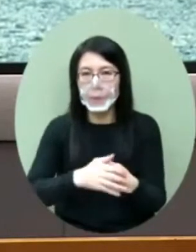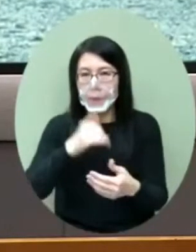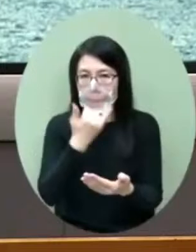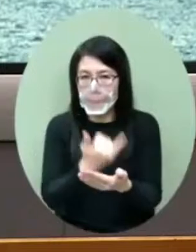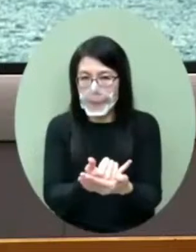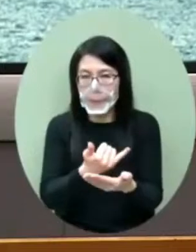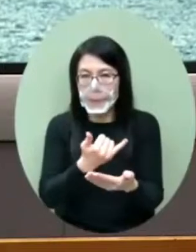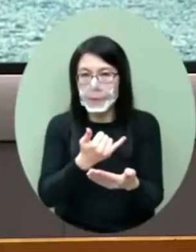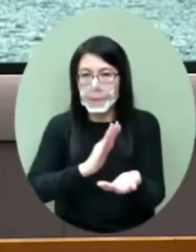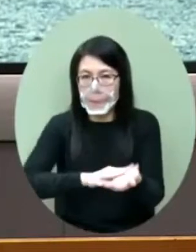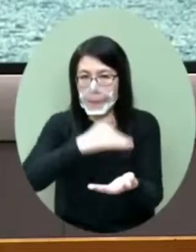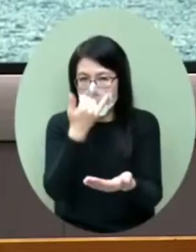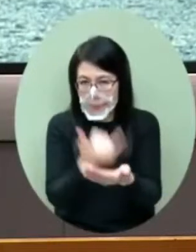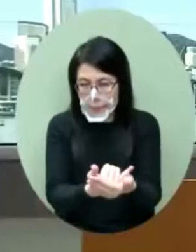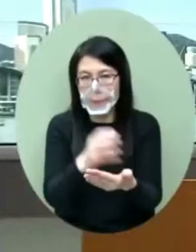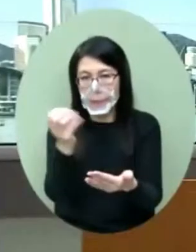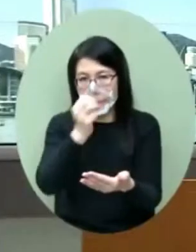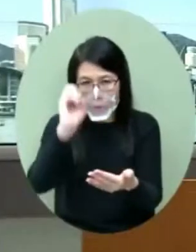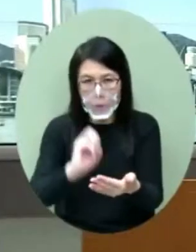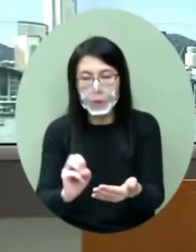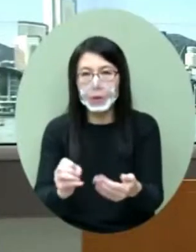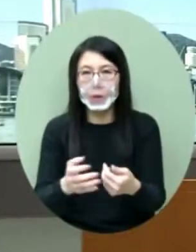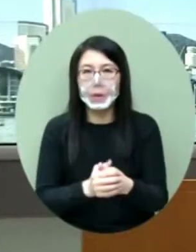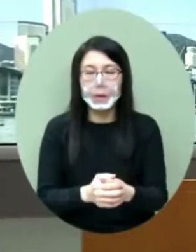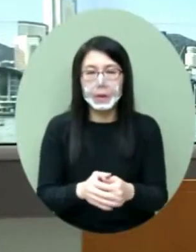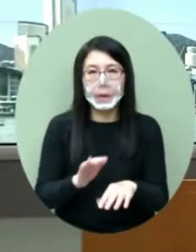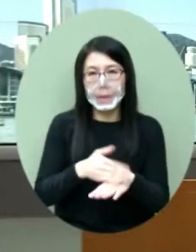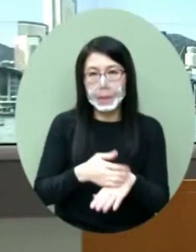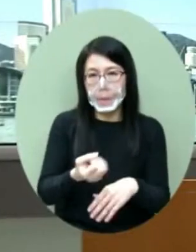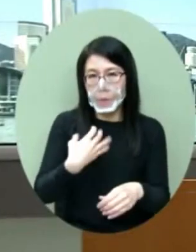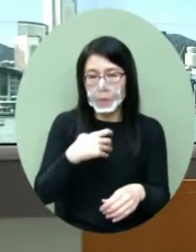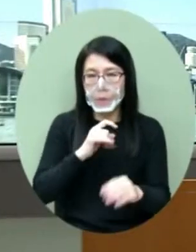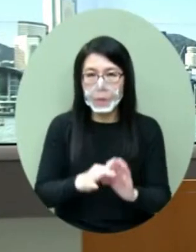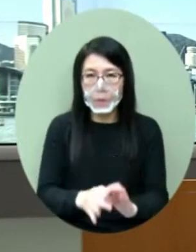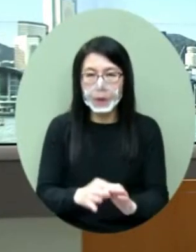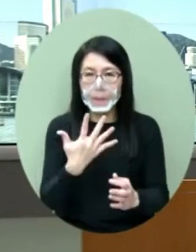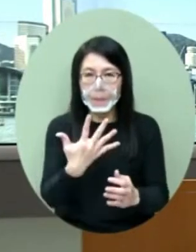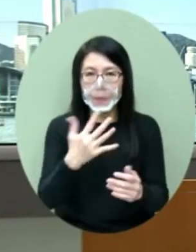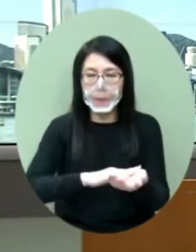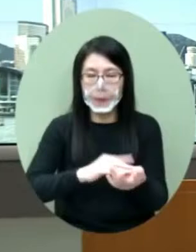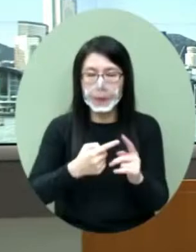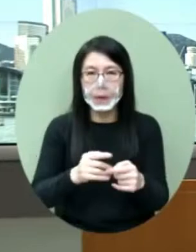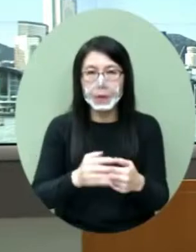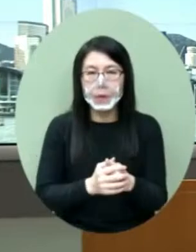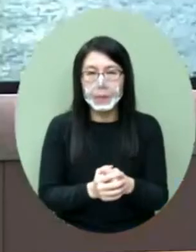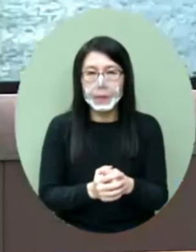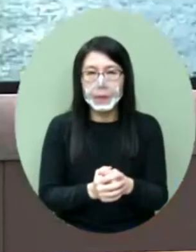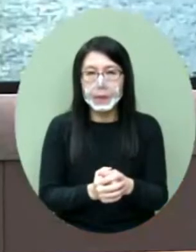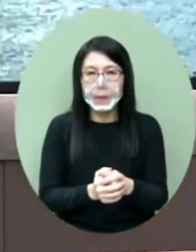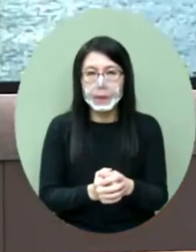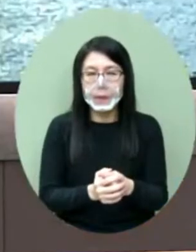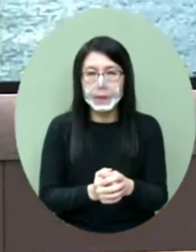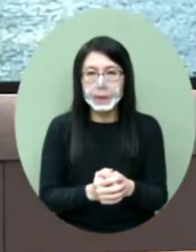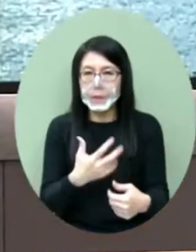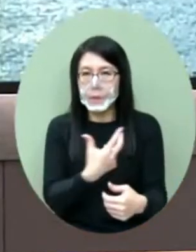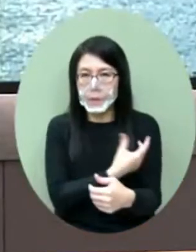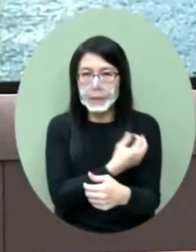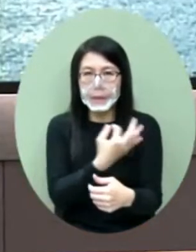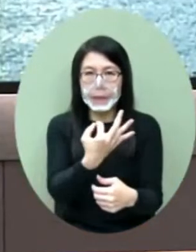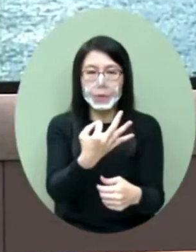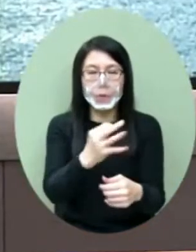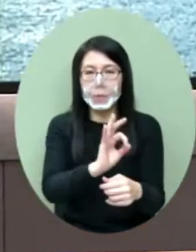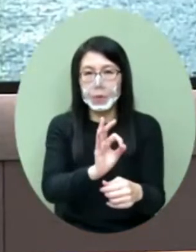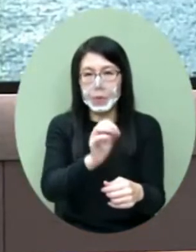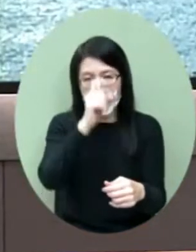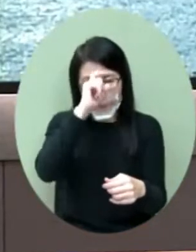denominator is currently the infected cases. We just want to give you a more accurate picture. 3 of the 5 cases